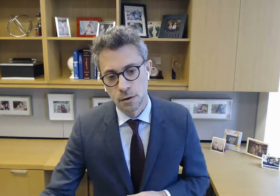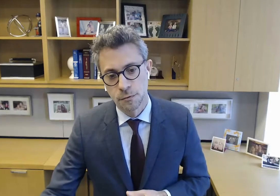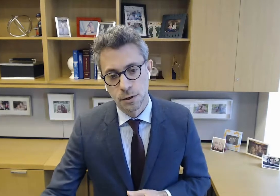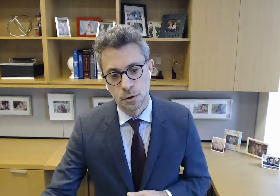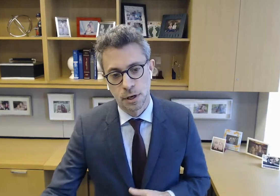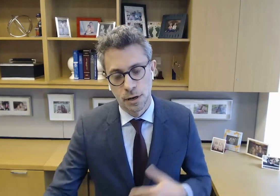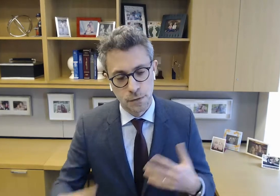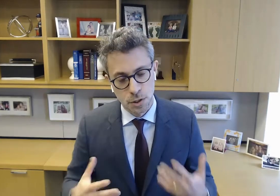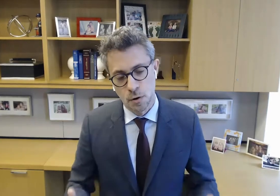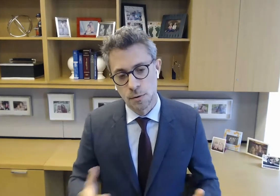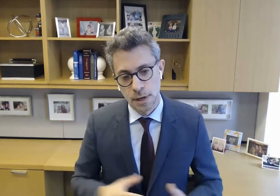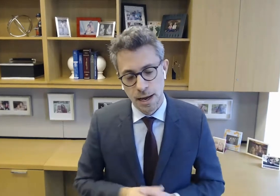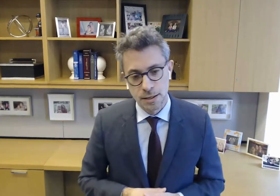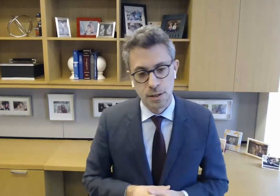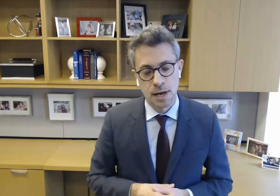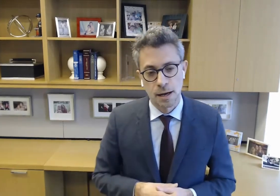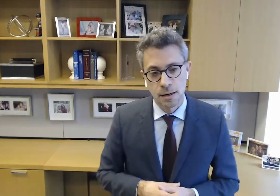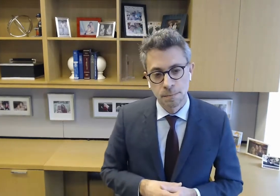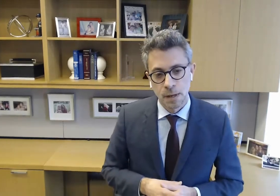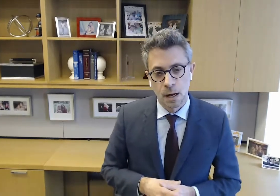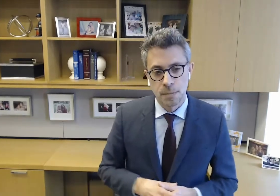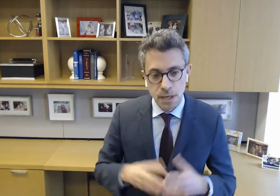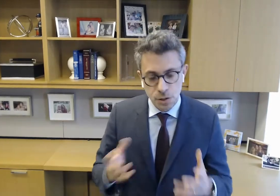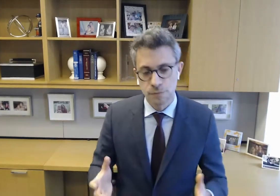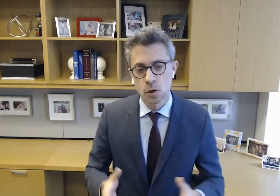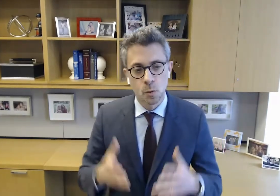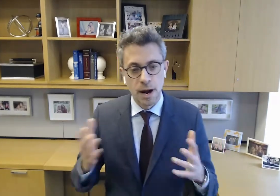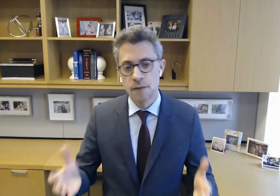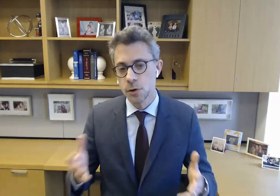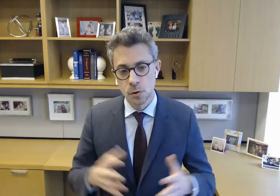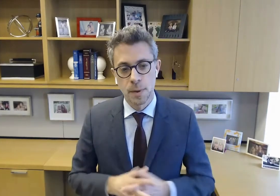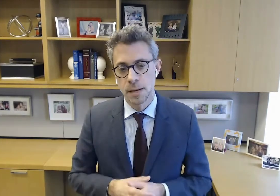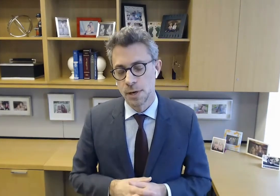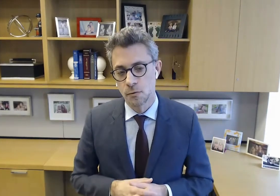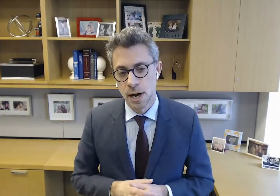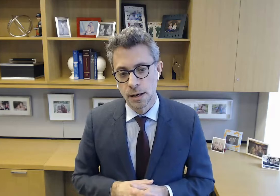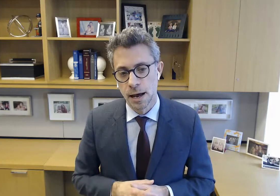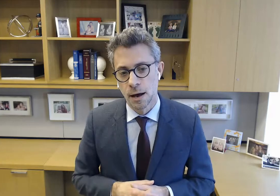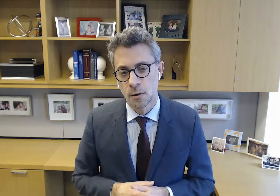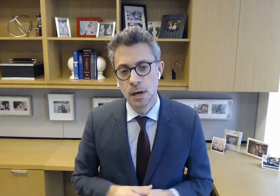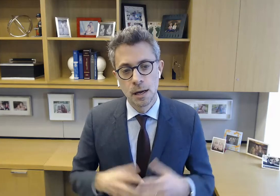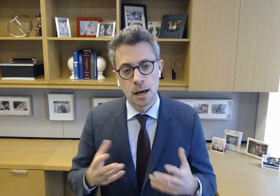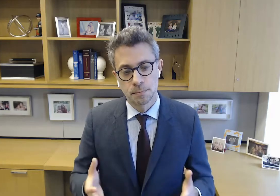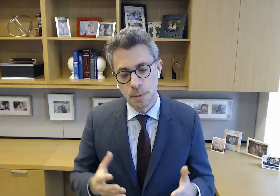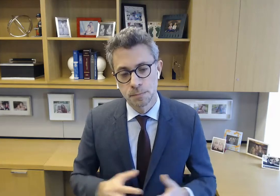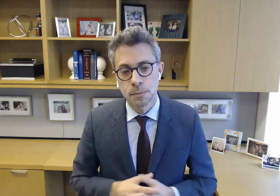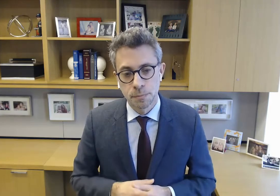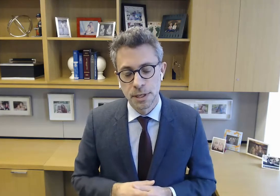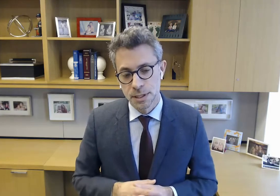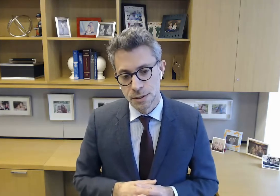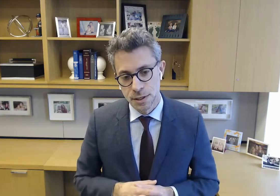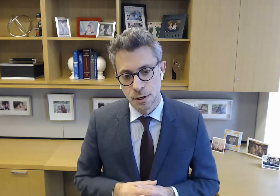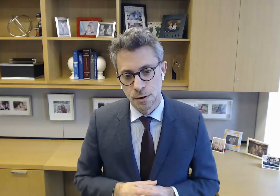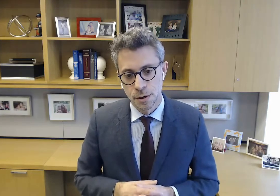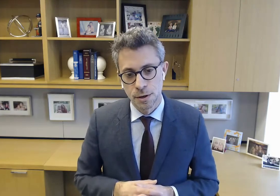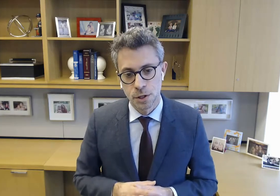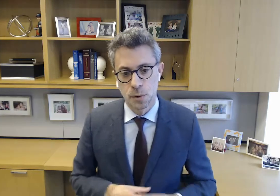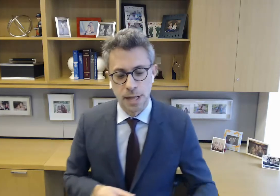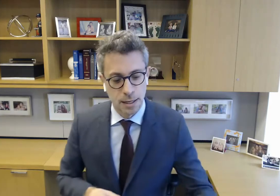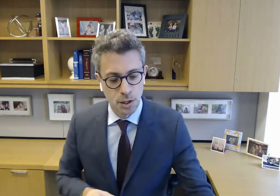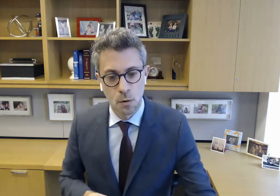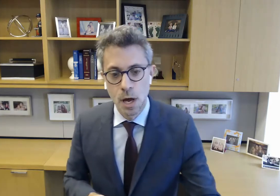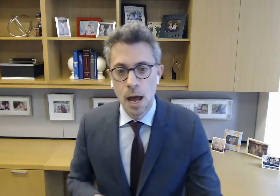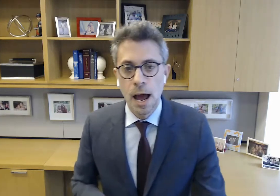impact of your gift. So I would ask that each of you, wherever you may be right now, please consider